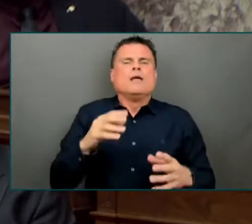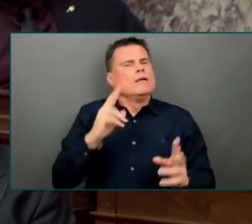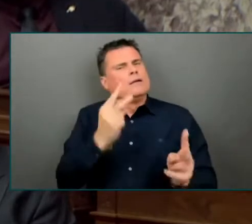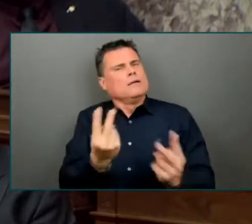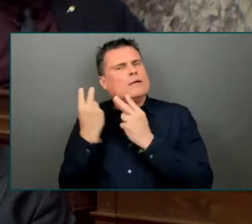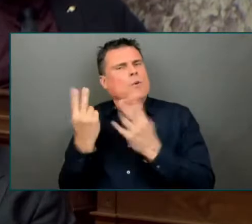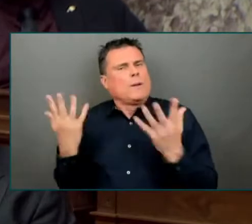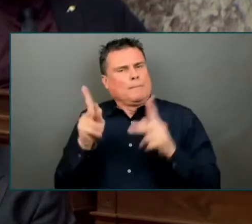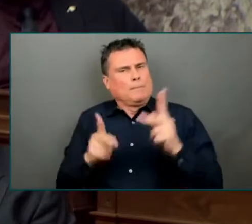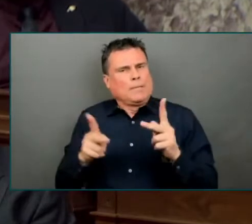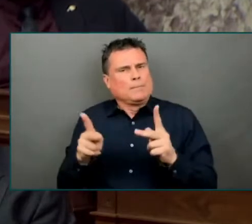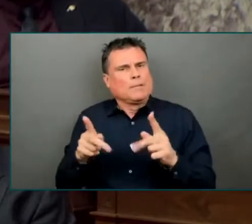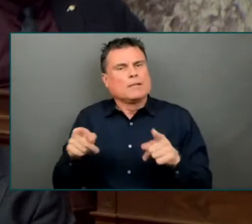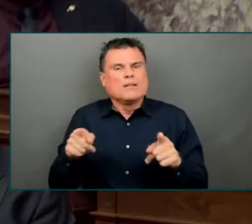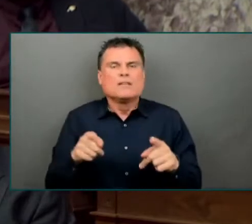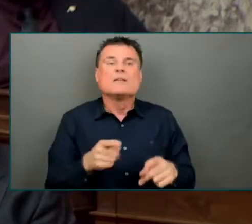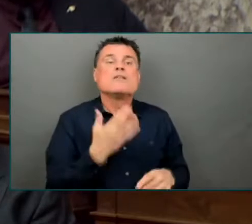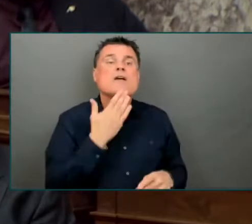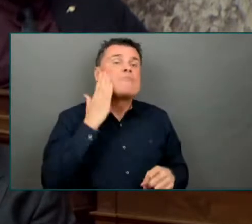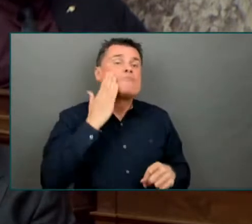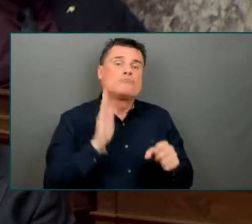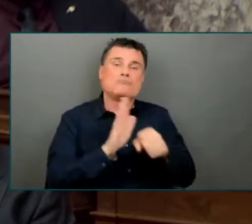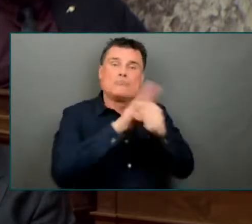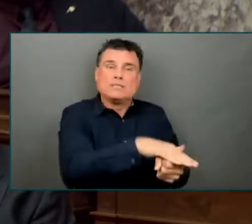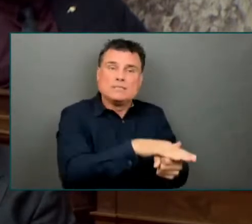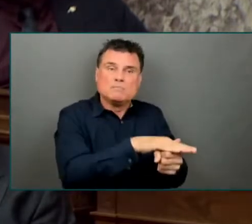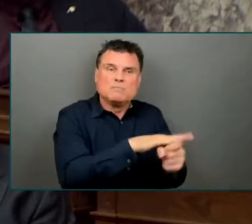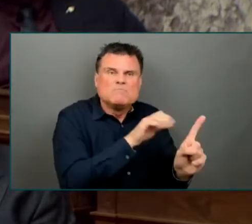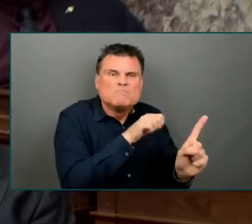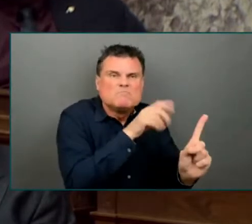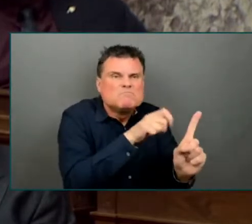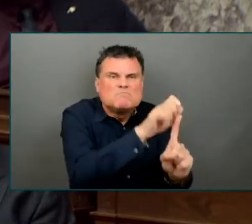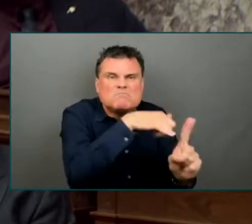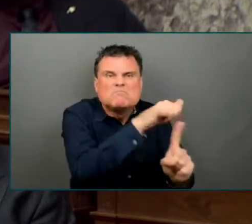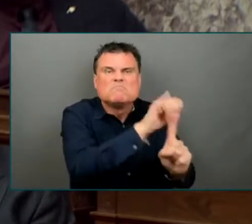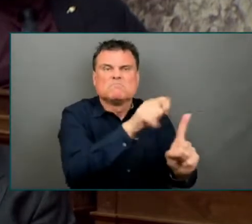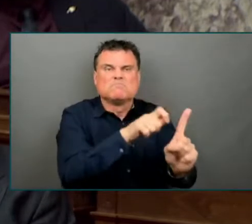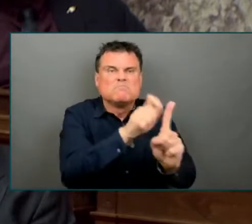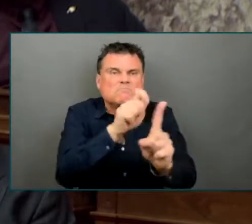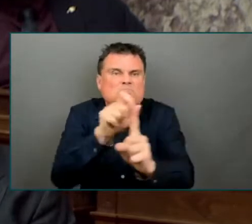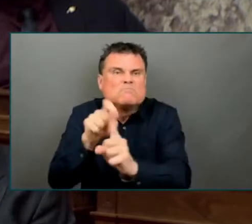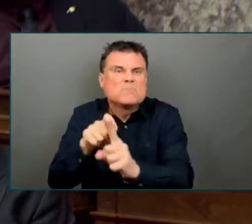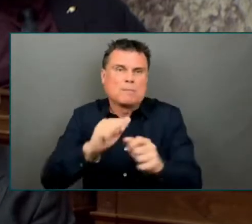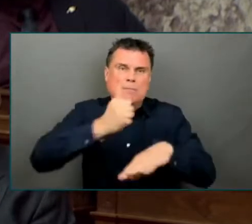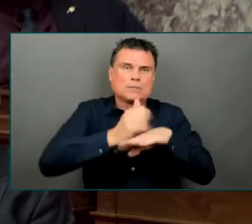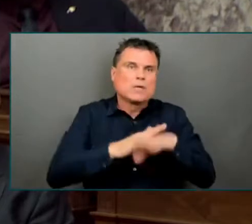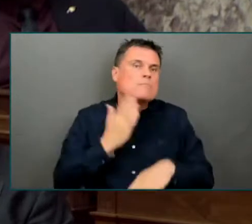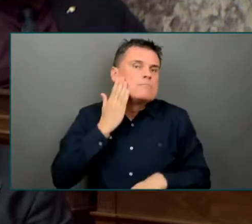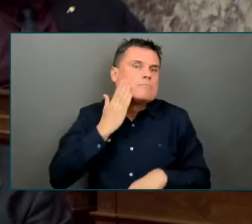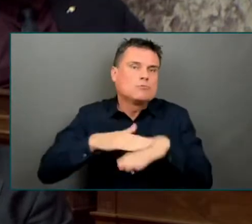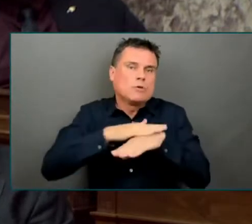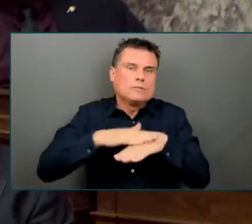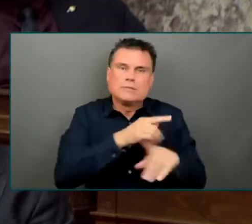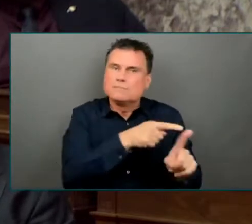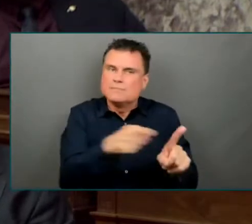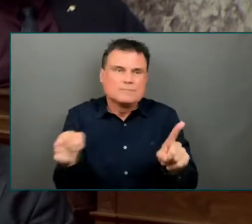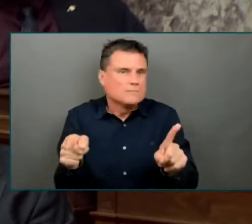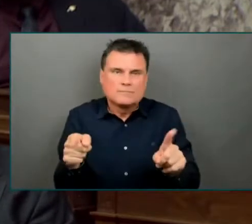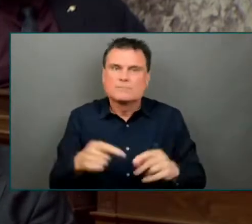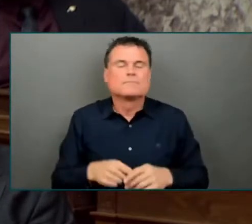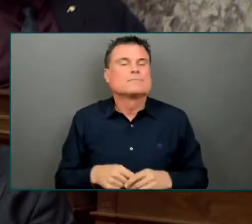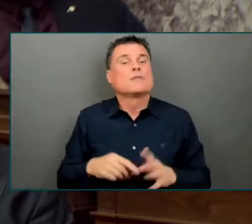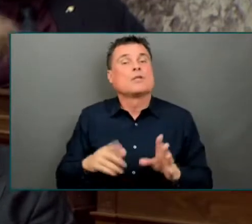plans to attend university or post-secondary education or start a new job were disrupted. I think of